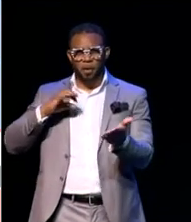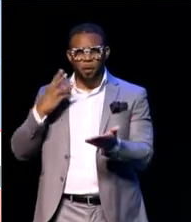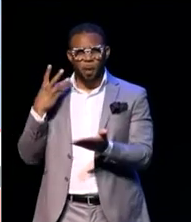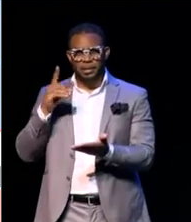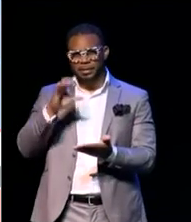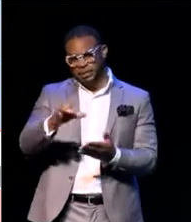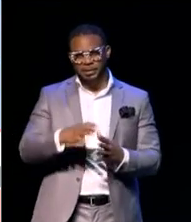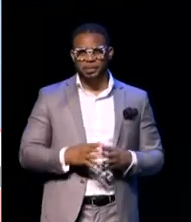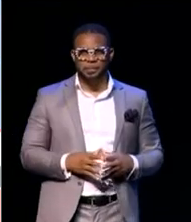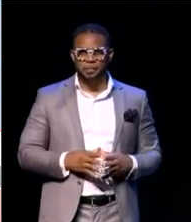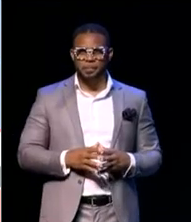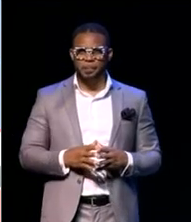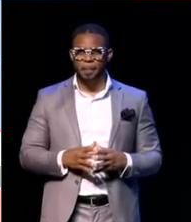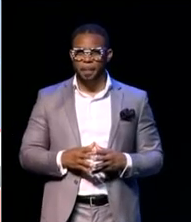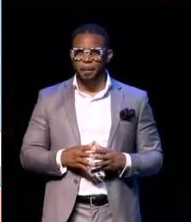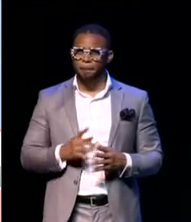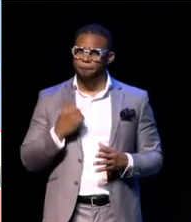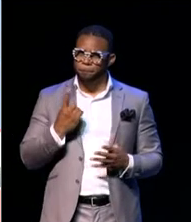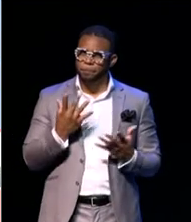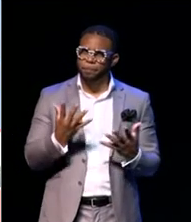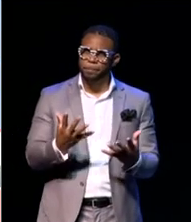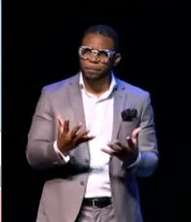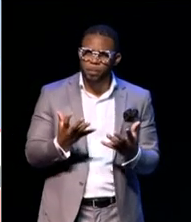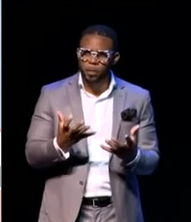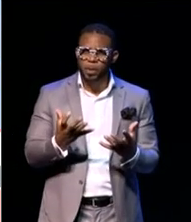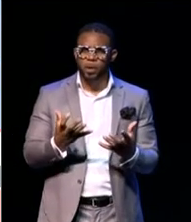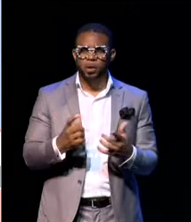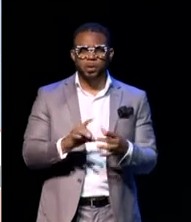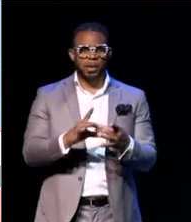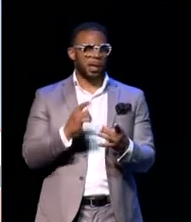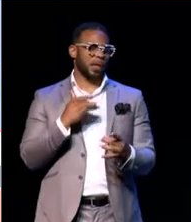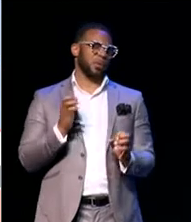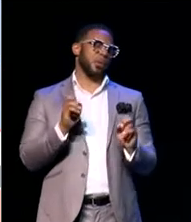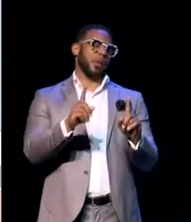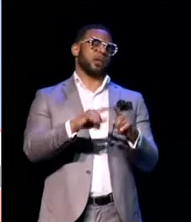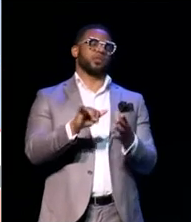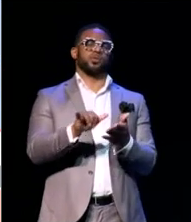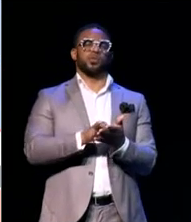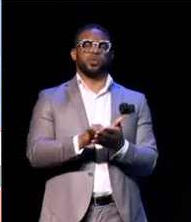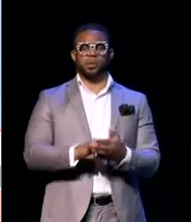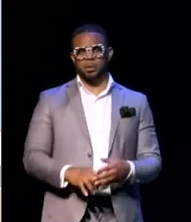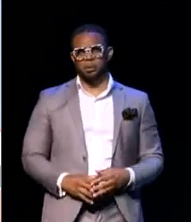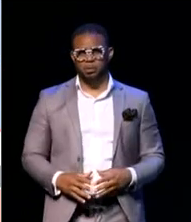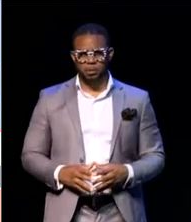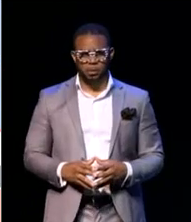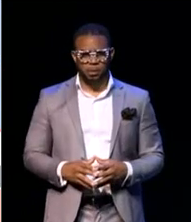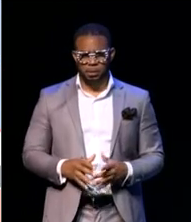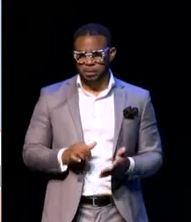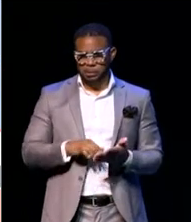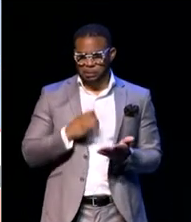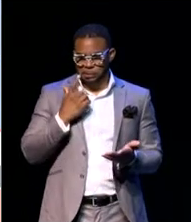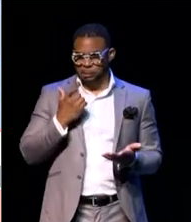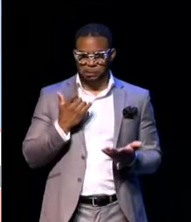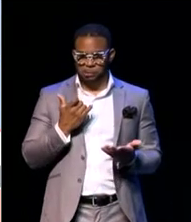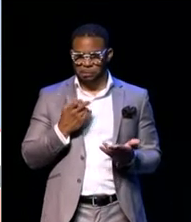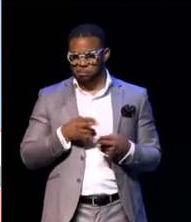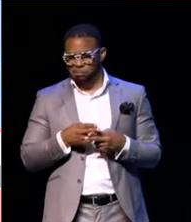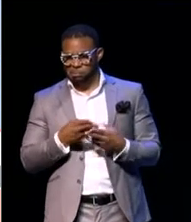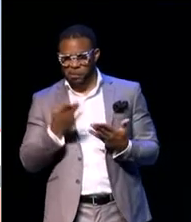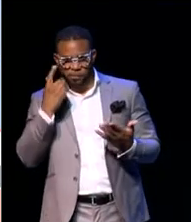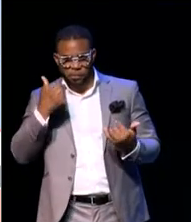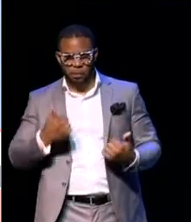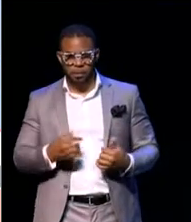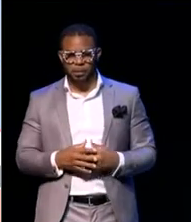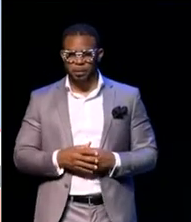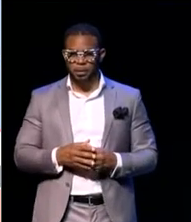Washington, D.C. I always wanted to say, I'm going to go back to New York. This is just an interim thing for